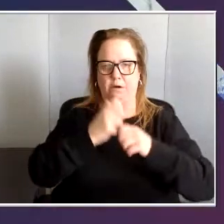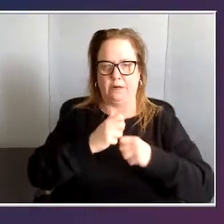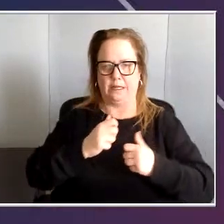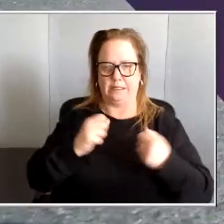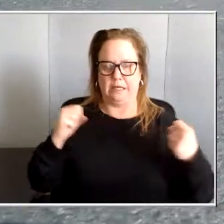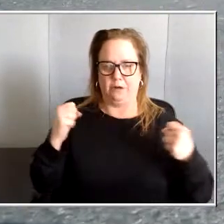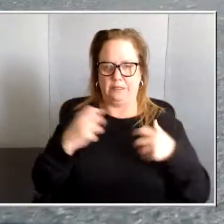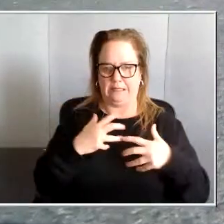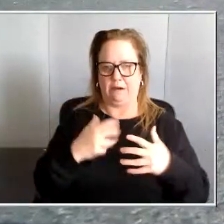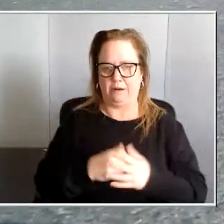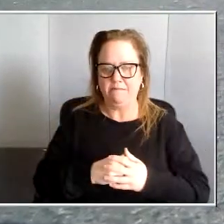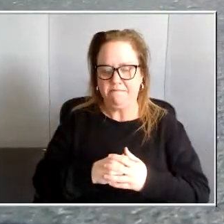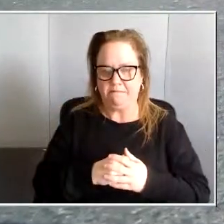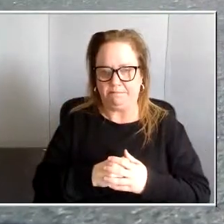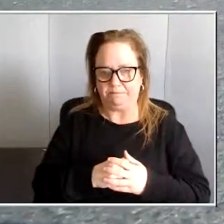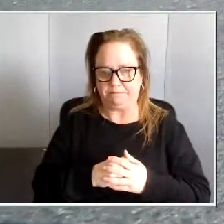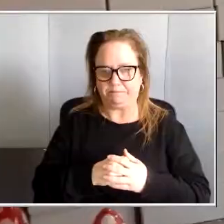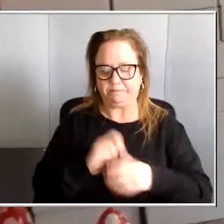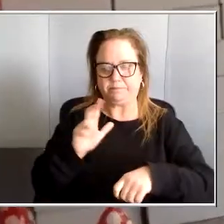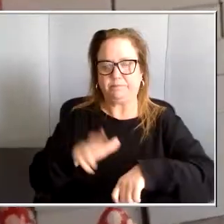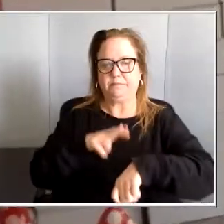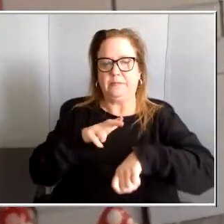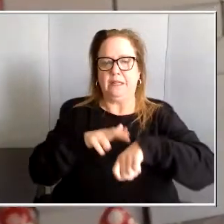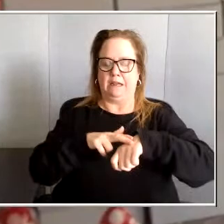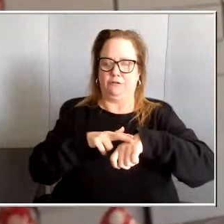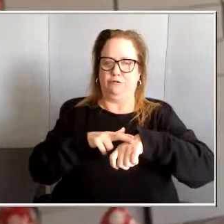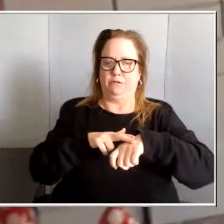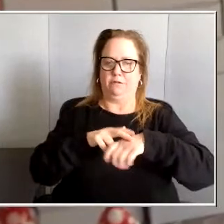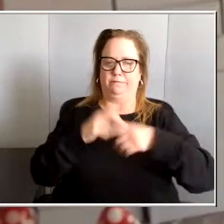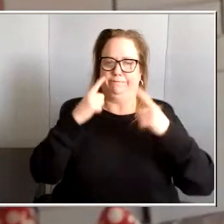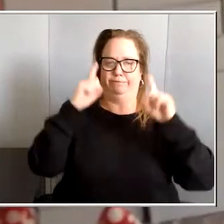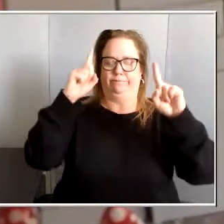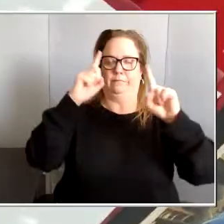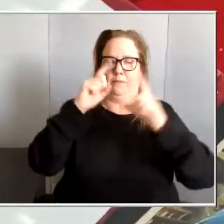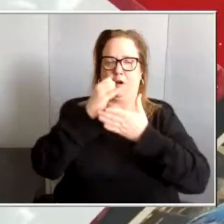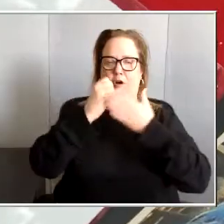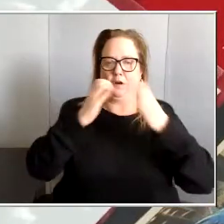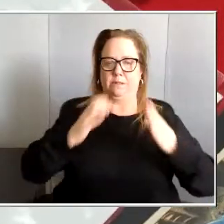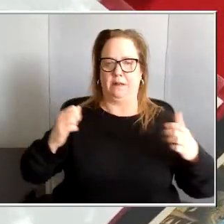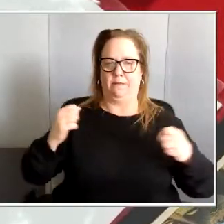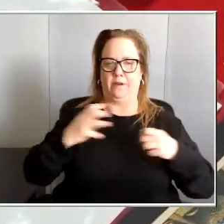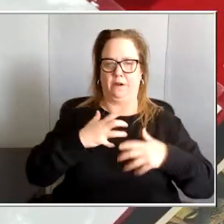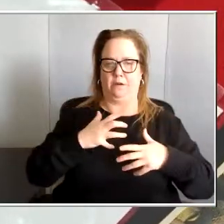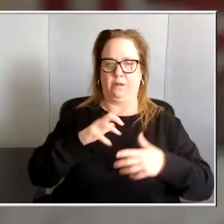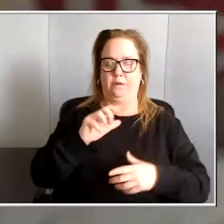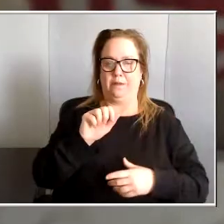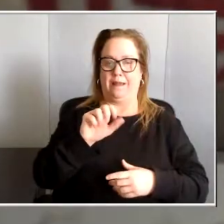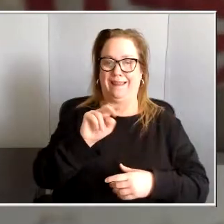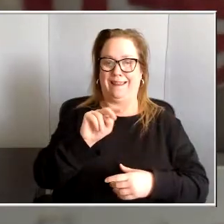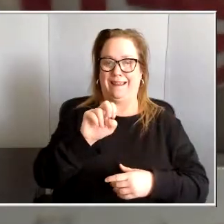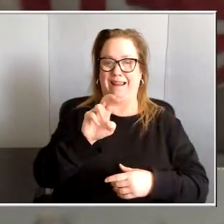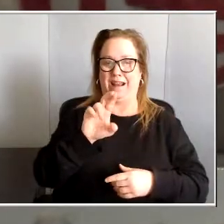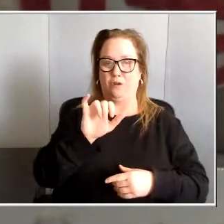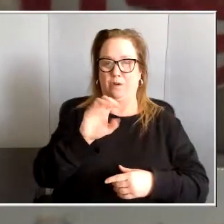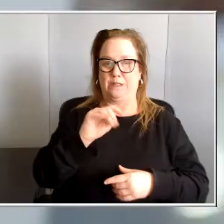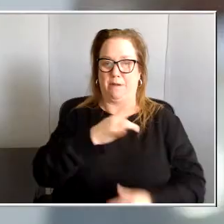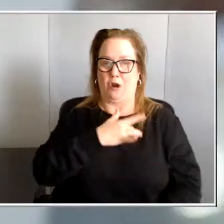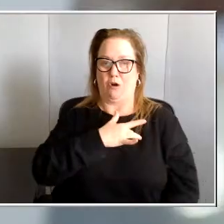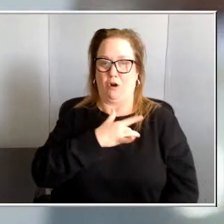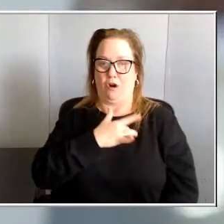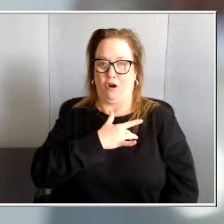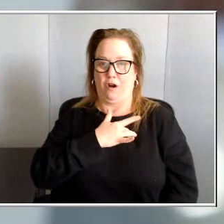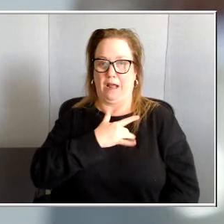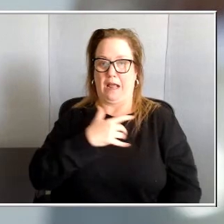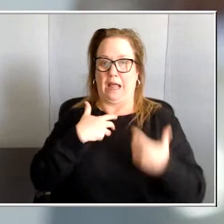terrifying, A nationally acclaimed artist living in fear after being diagnosed with an aneurysm on her heart. How health